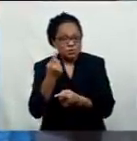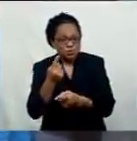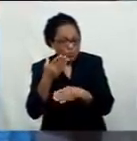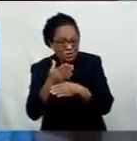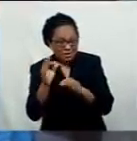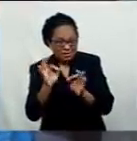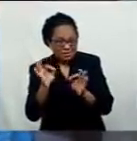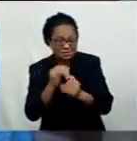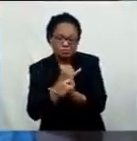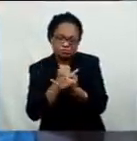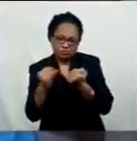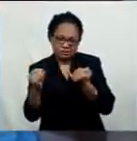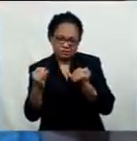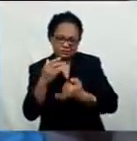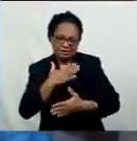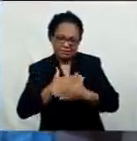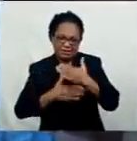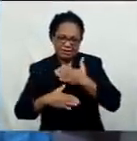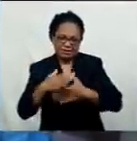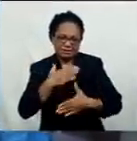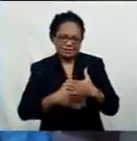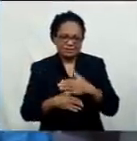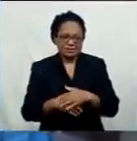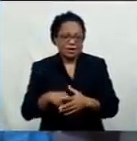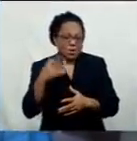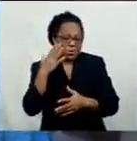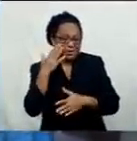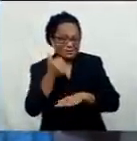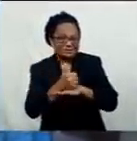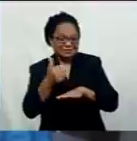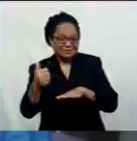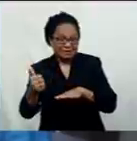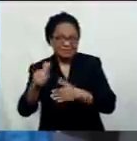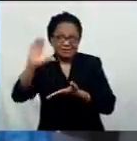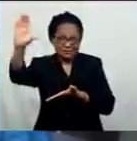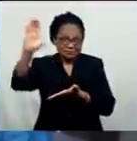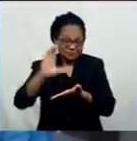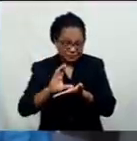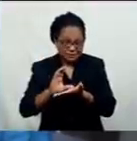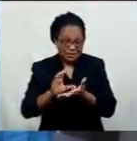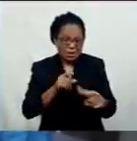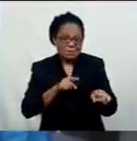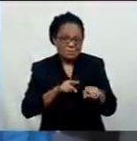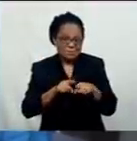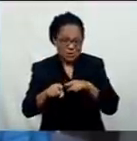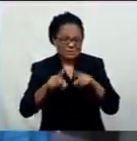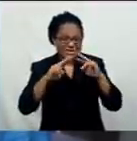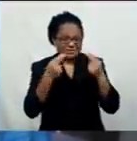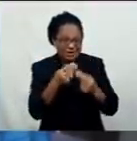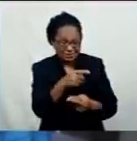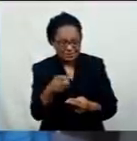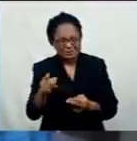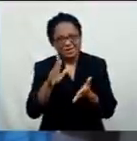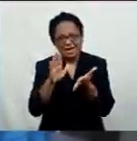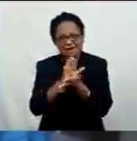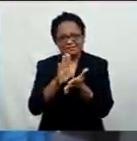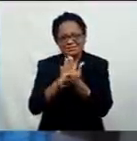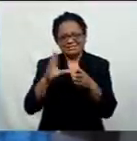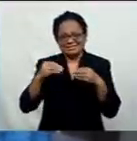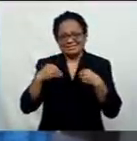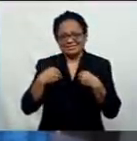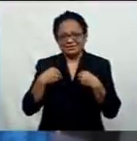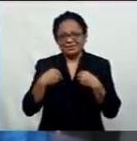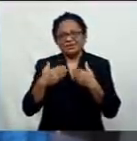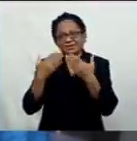Those who are unemployed suffers the most, but when government assistance came, majority of the families have benefited. We are grateful as we